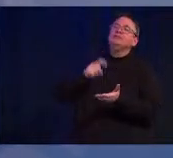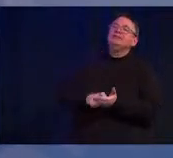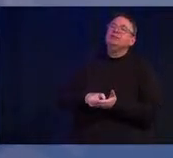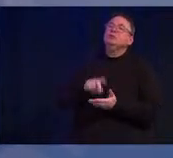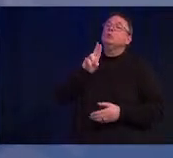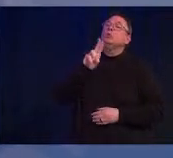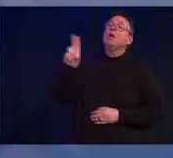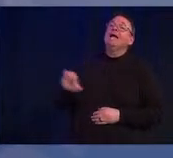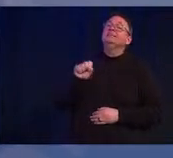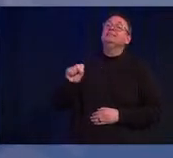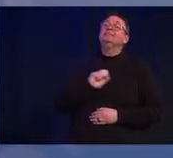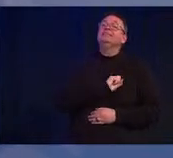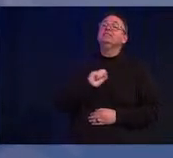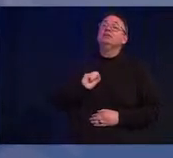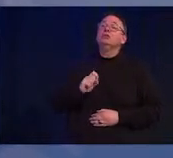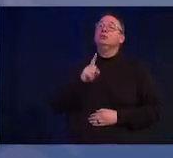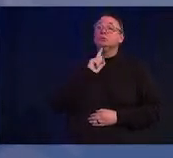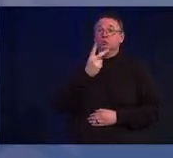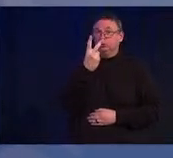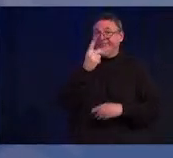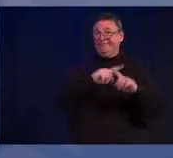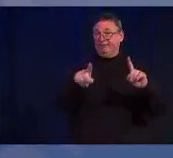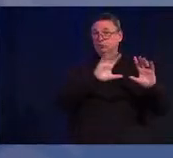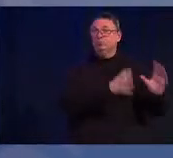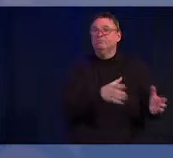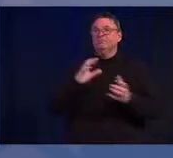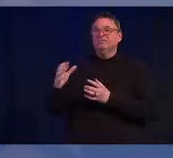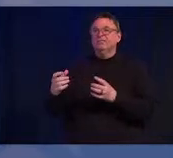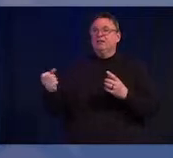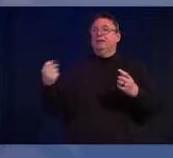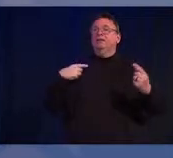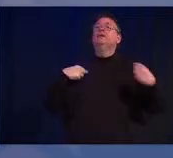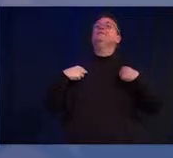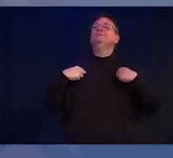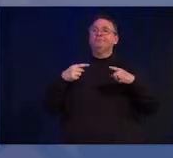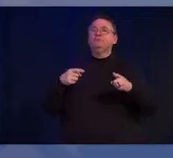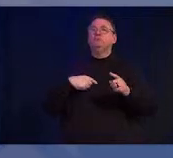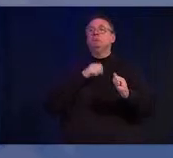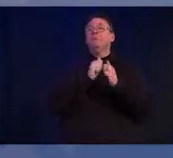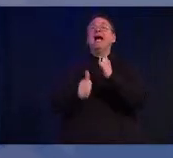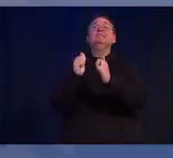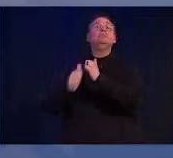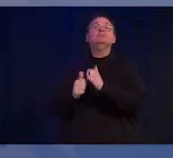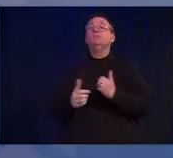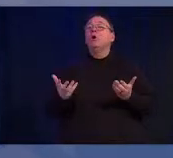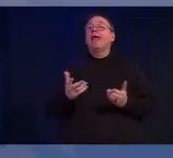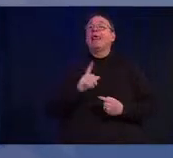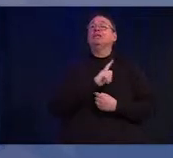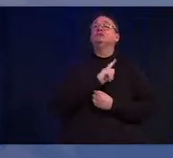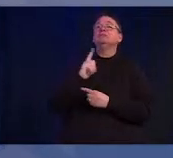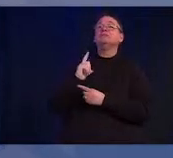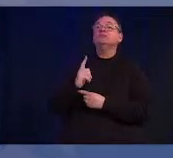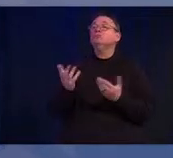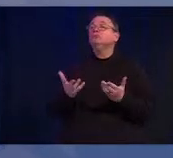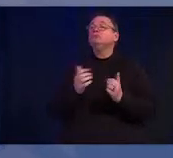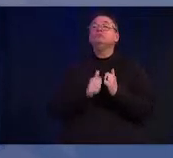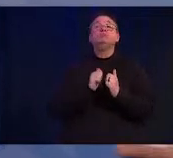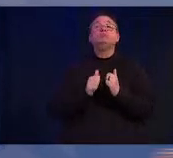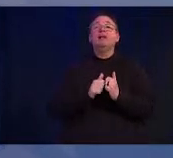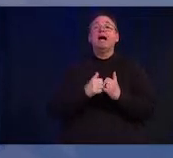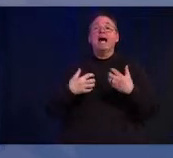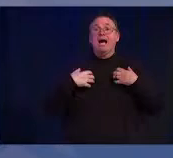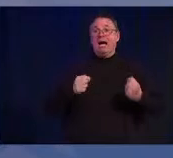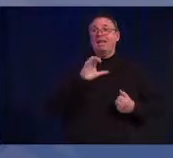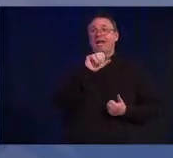for getting the most legislation passed on agriculture, healthcare, and education. 2 different groups.